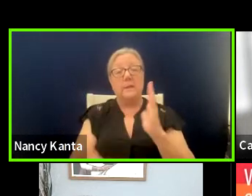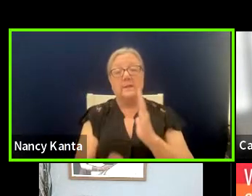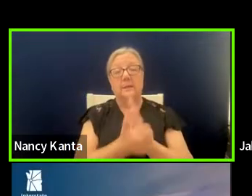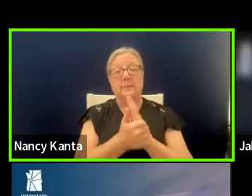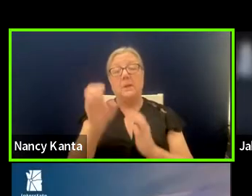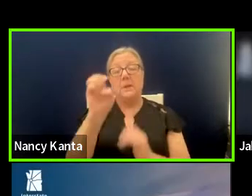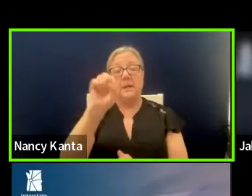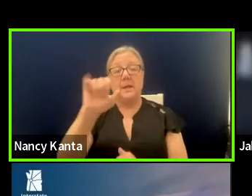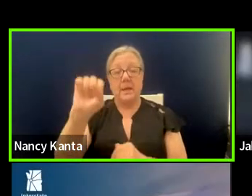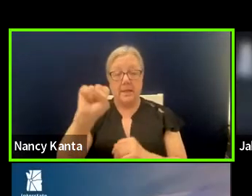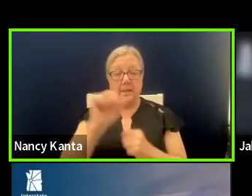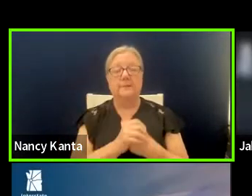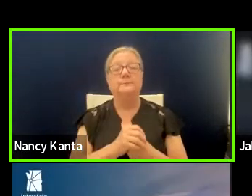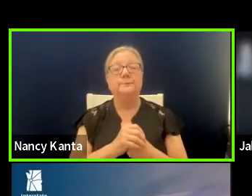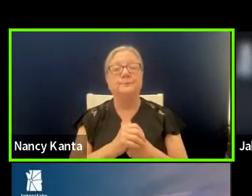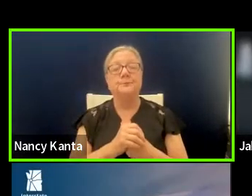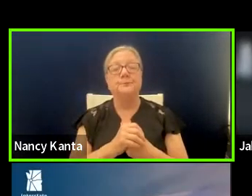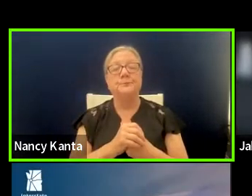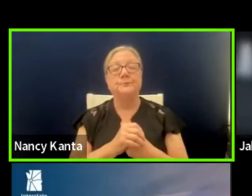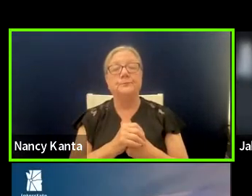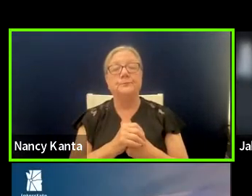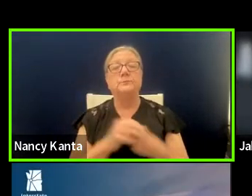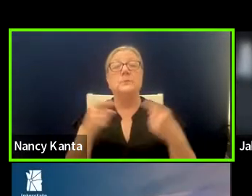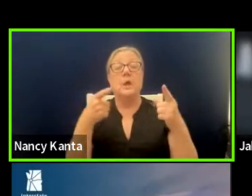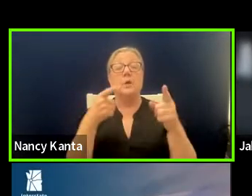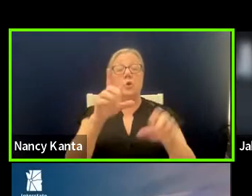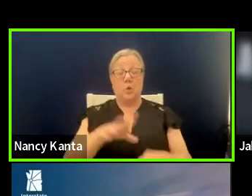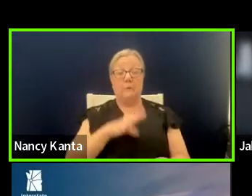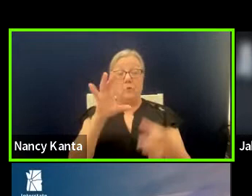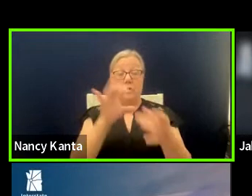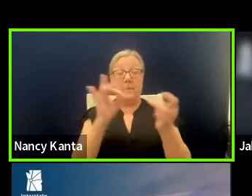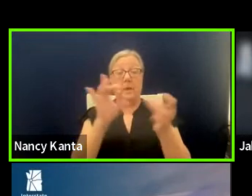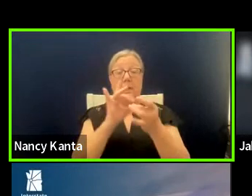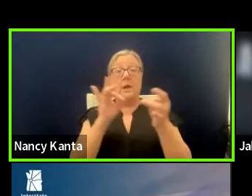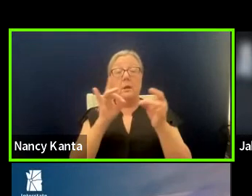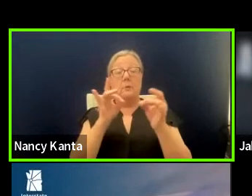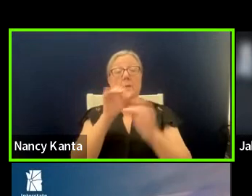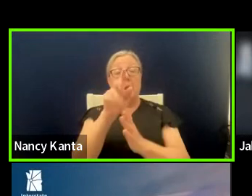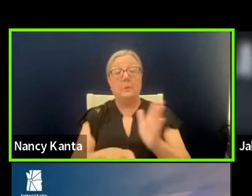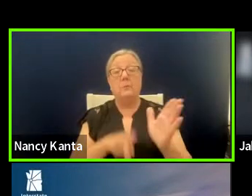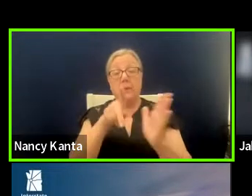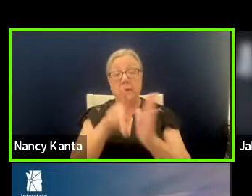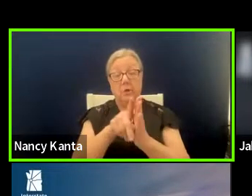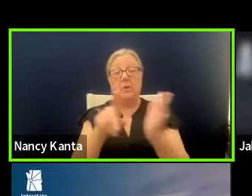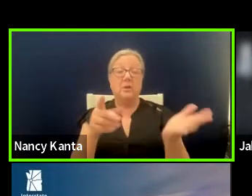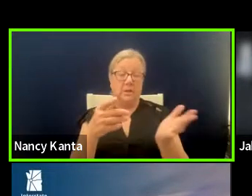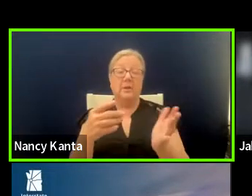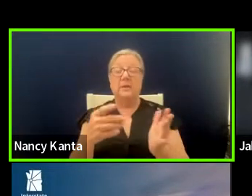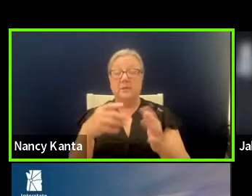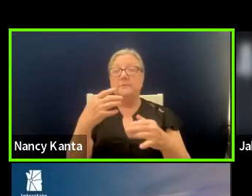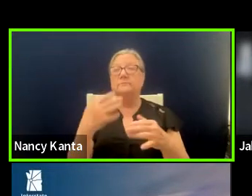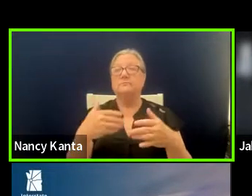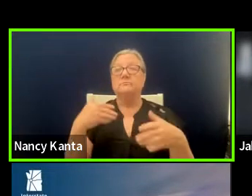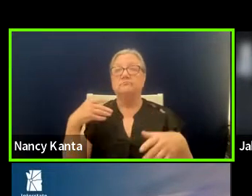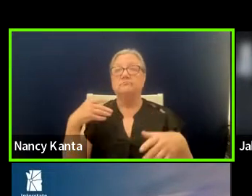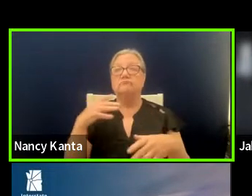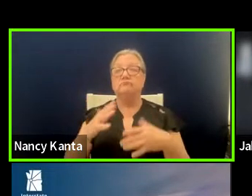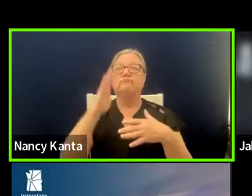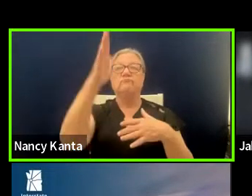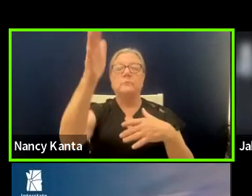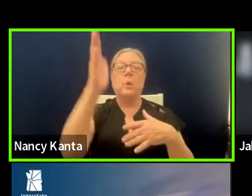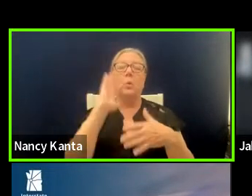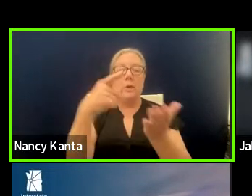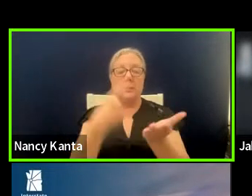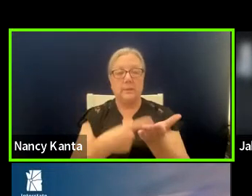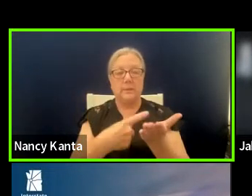Those would go through, again, the formal comment period at the publication at the end of this year. What those don't